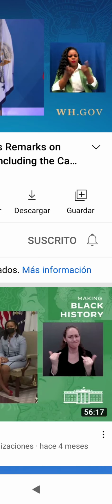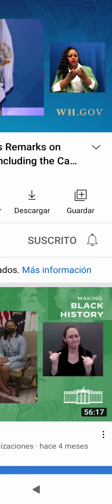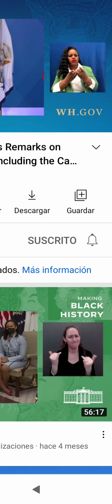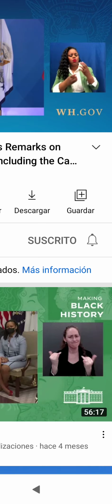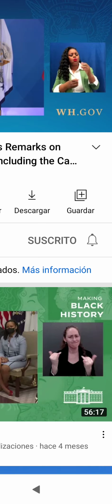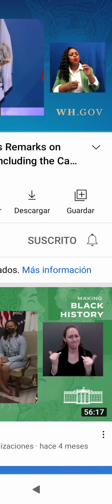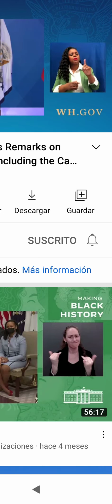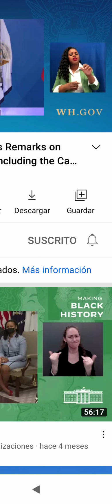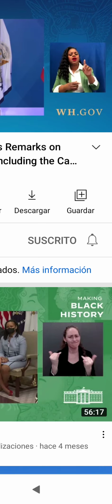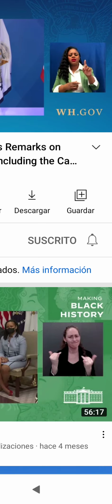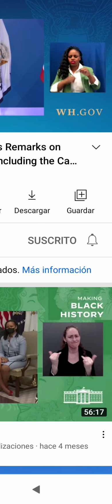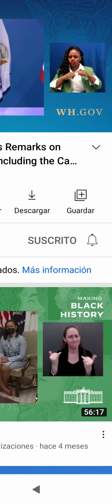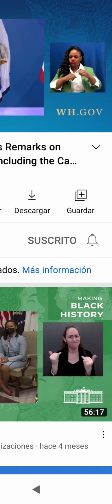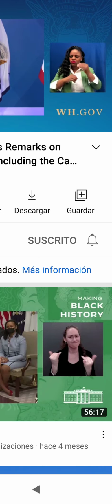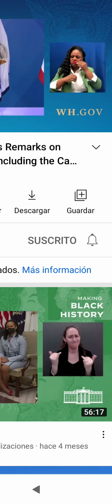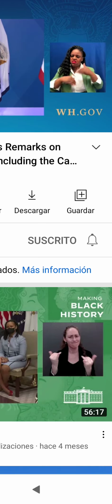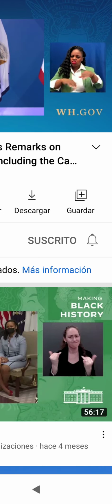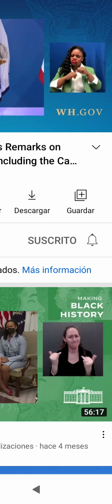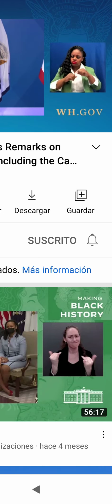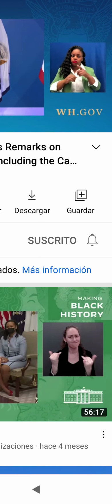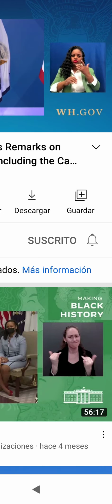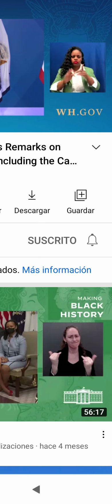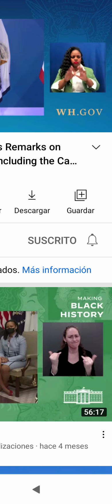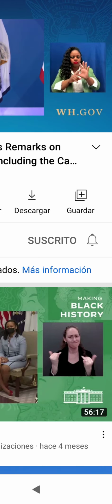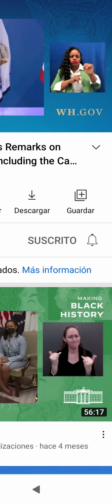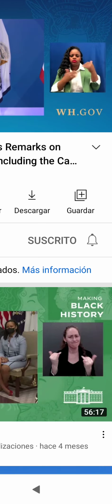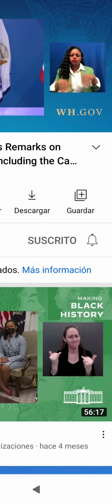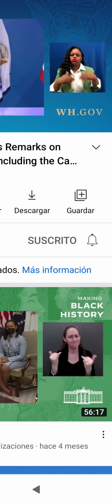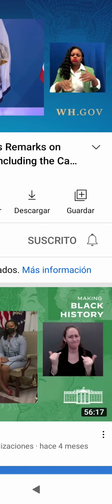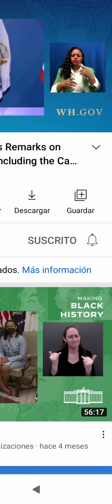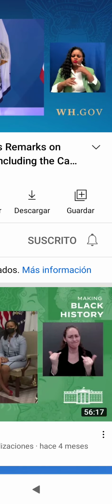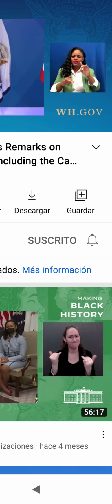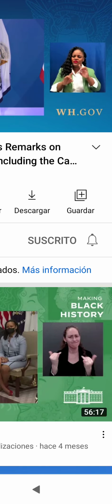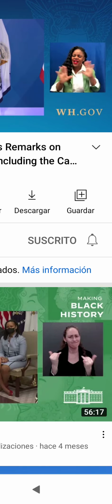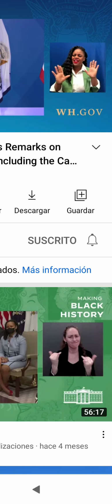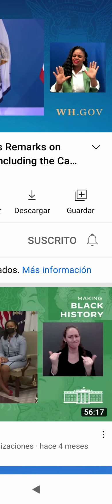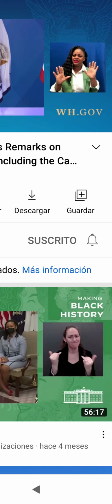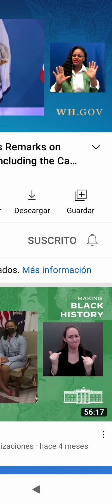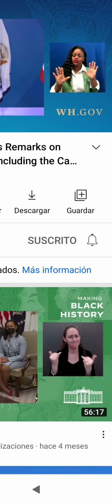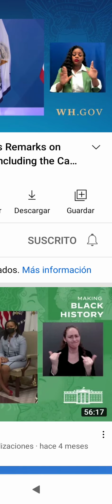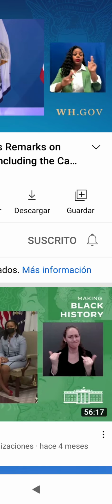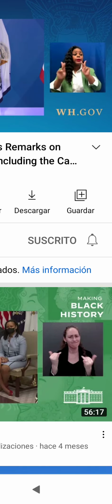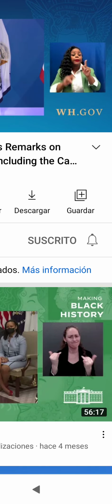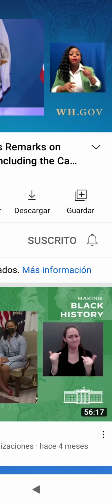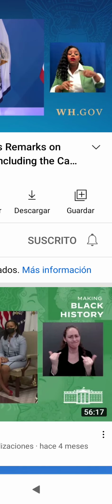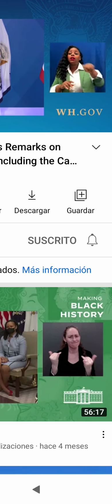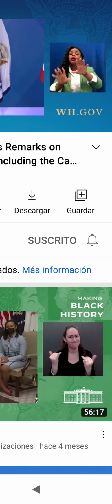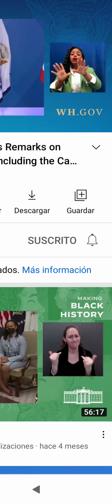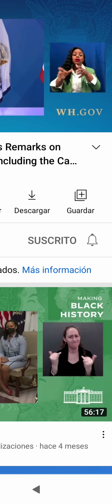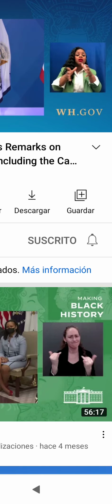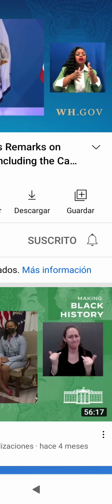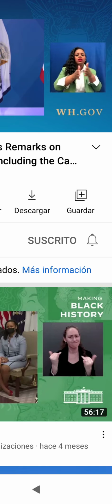The disturbing rise and targeted violence and terrorism perpetrated by individuals and groups motivated by a combination